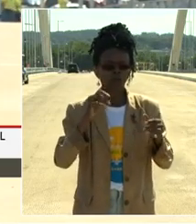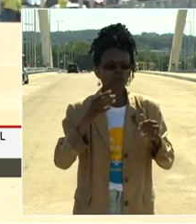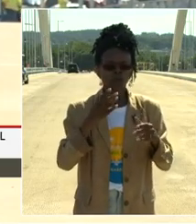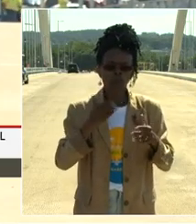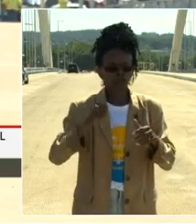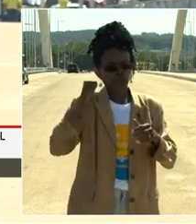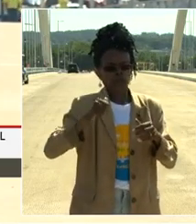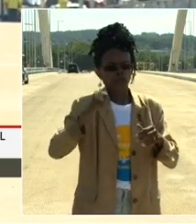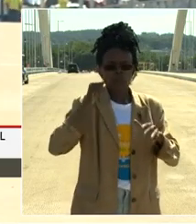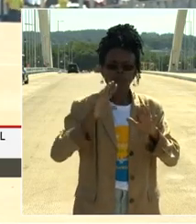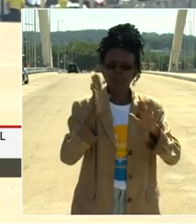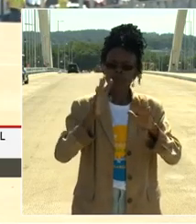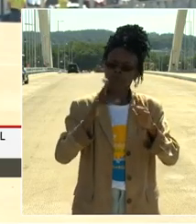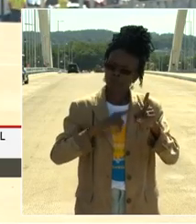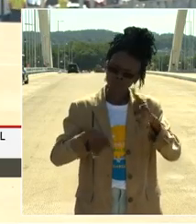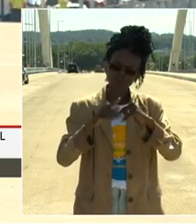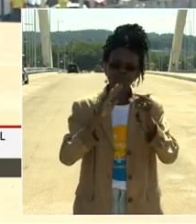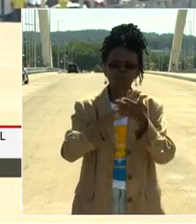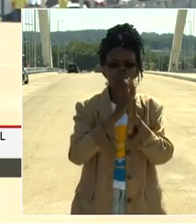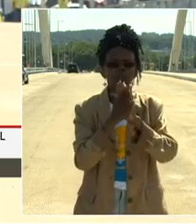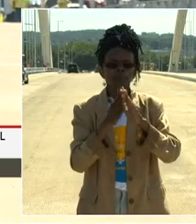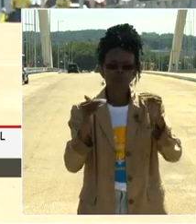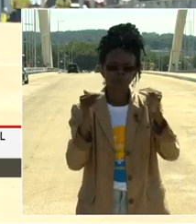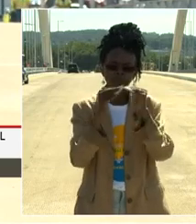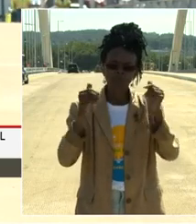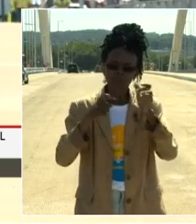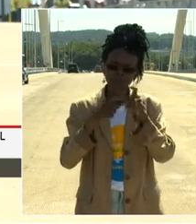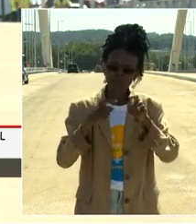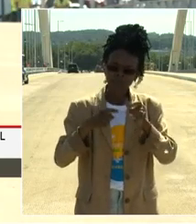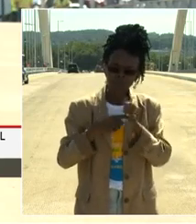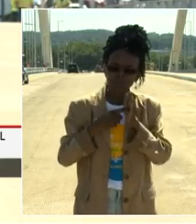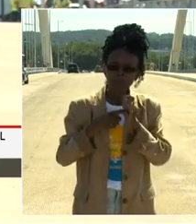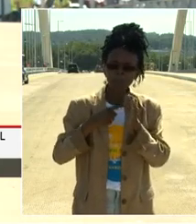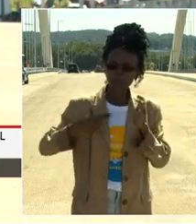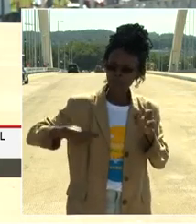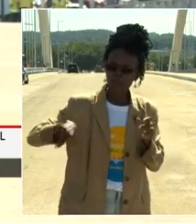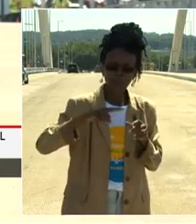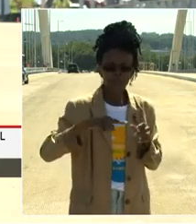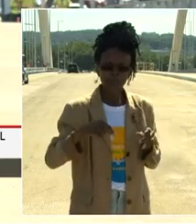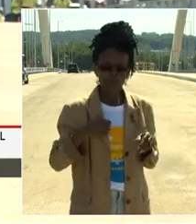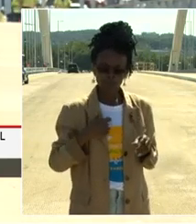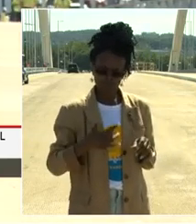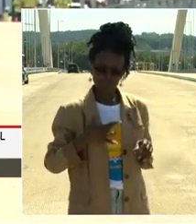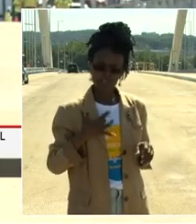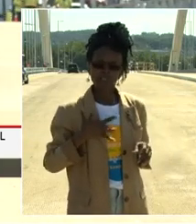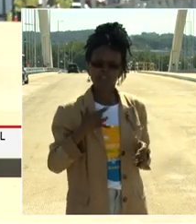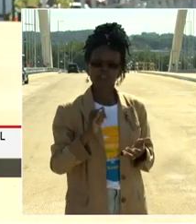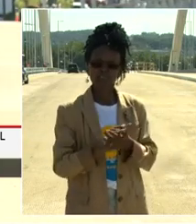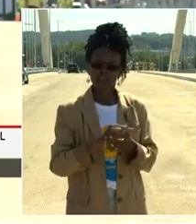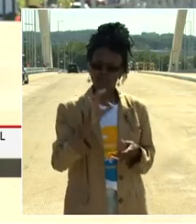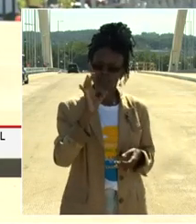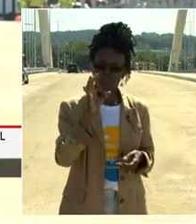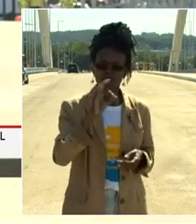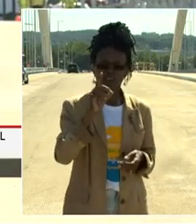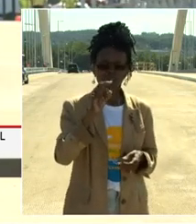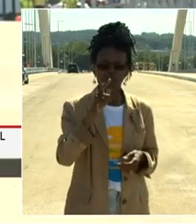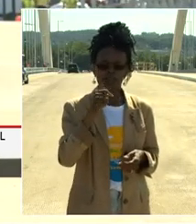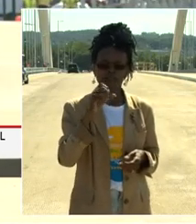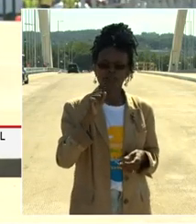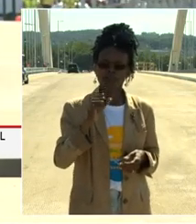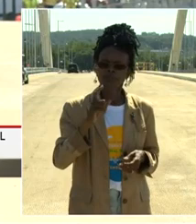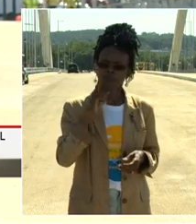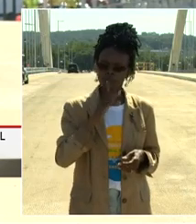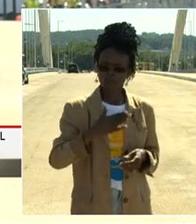for representation. I have no doubt Frederick Douglass would have an opinion on this matter. And I think if Frederick Douglass